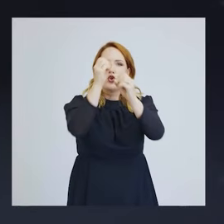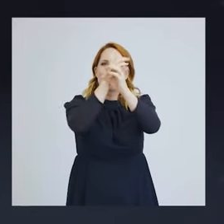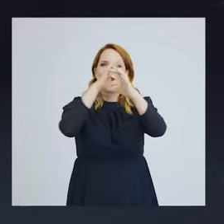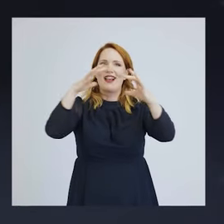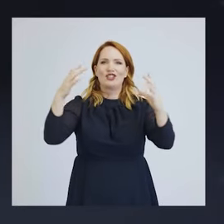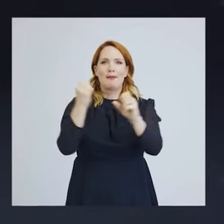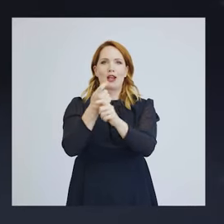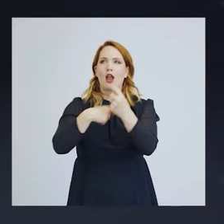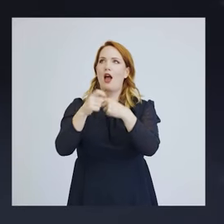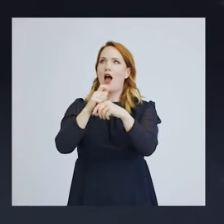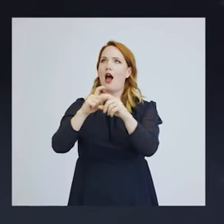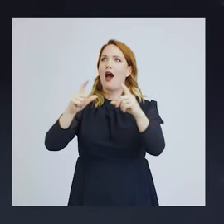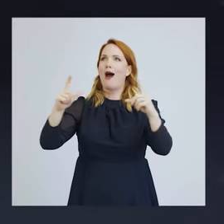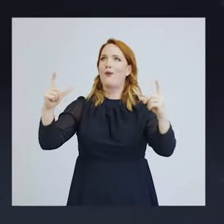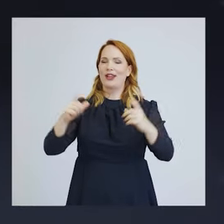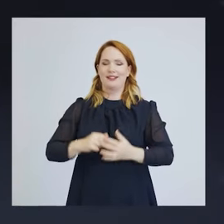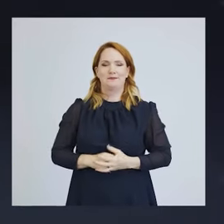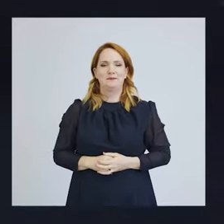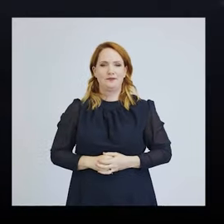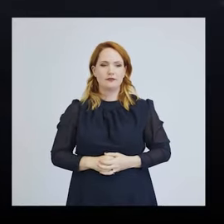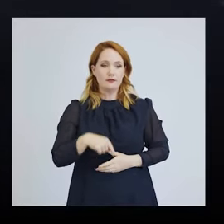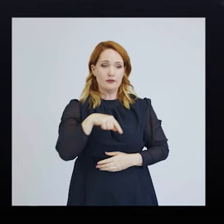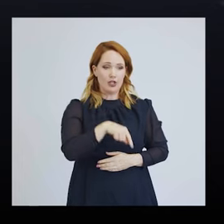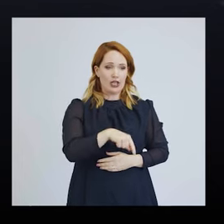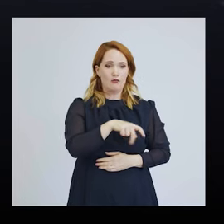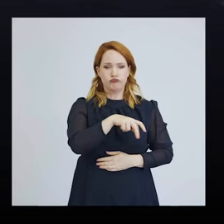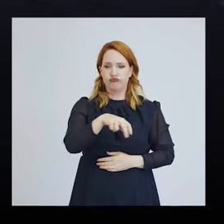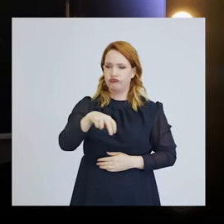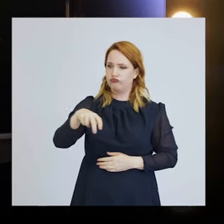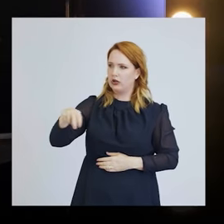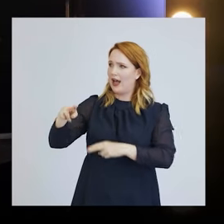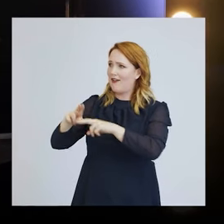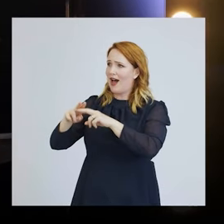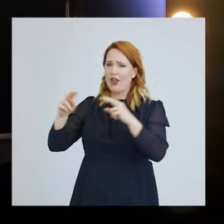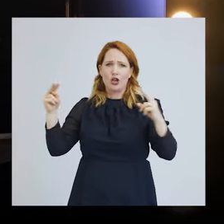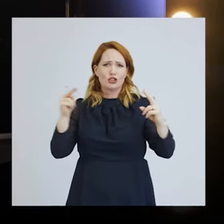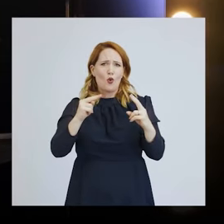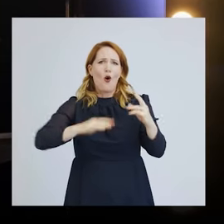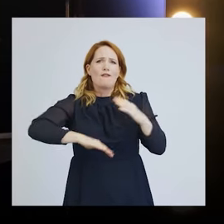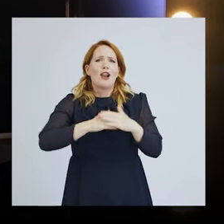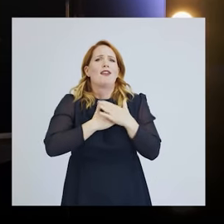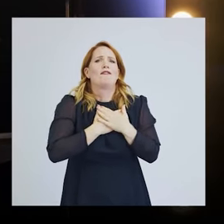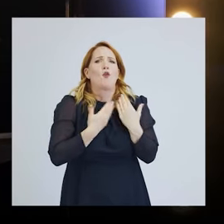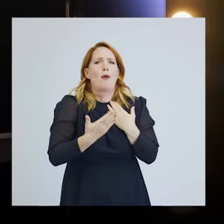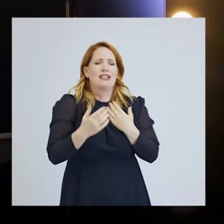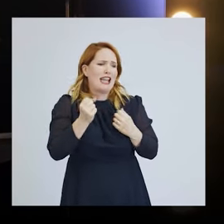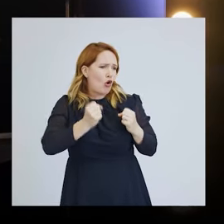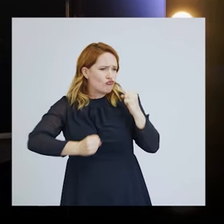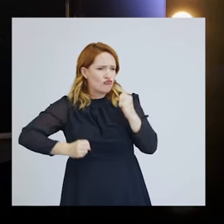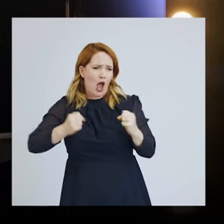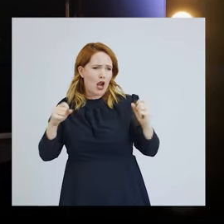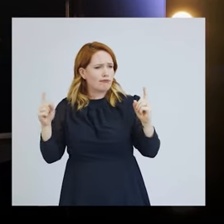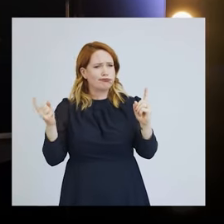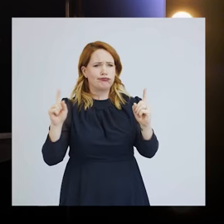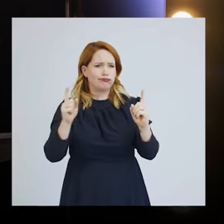revelation today. He's wanting to open your eyes. So it says, "While he was still a long way off, his father saw him and was filled with compassion